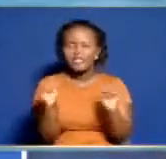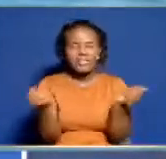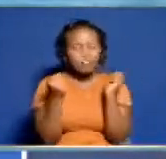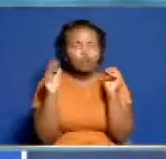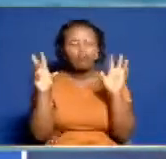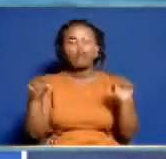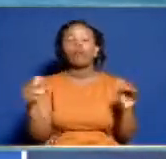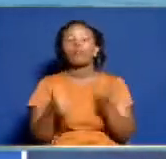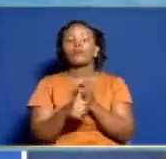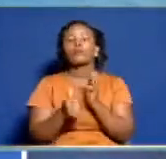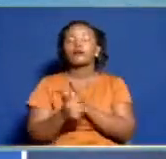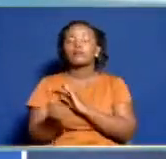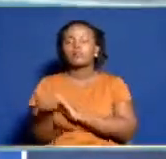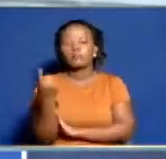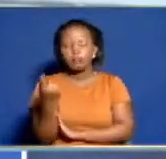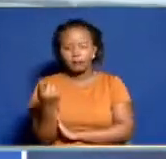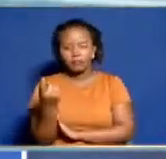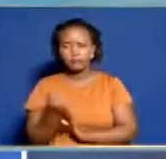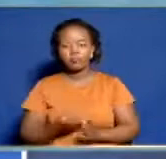imetokea huko.